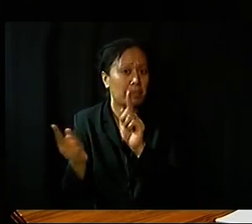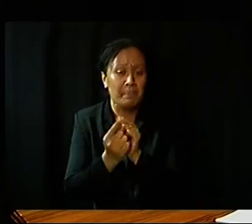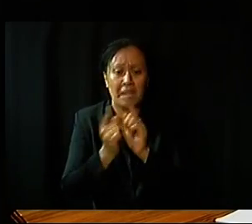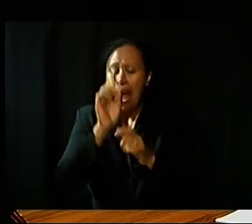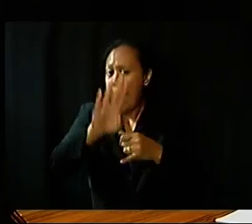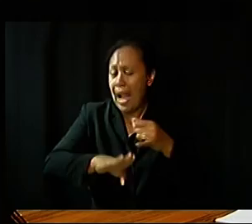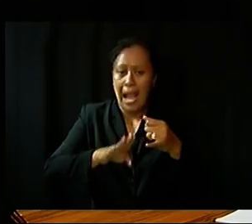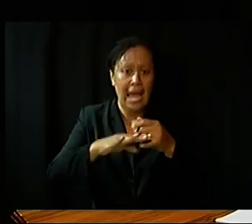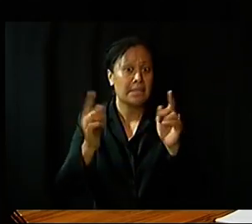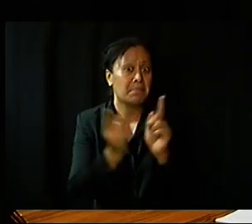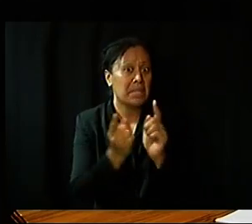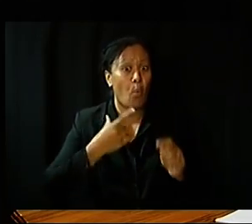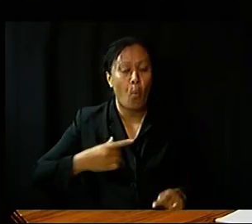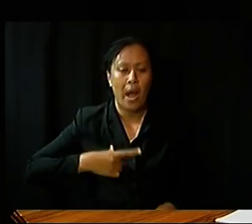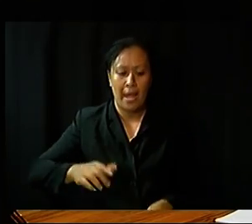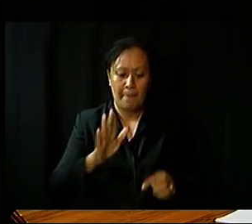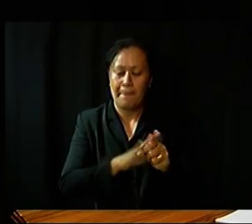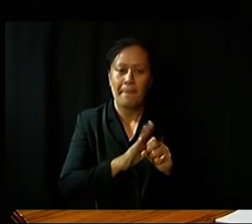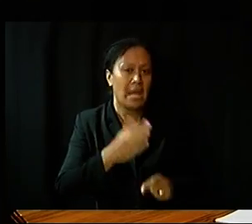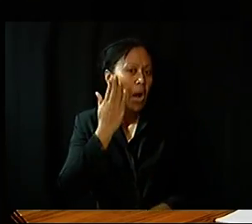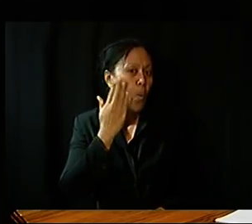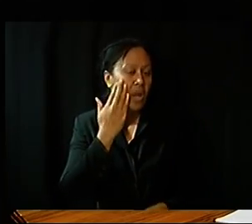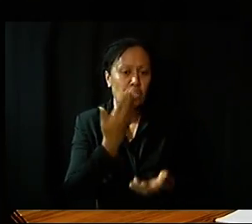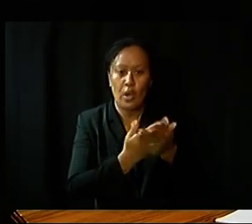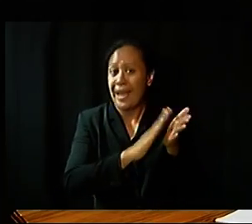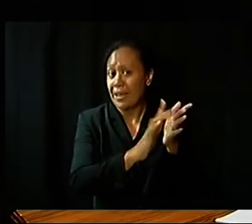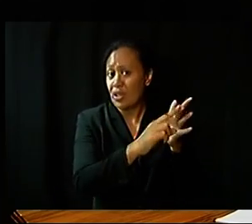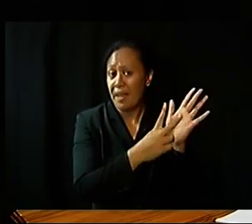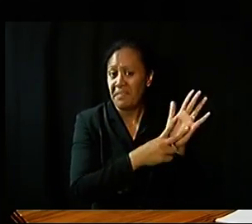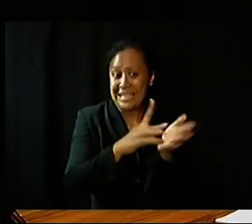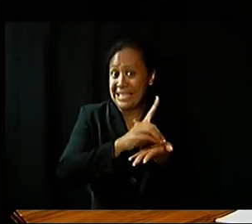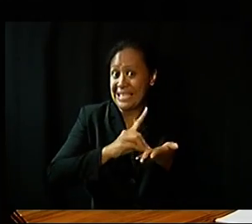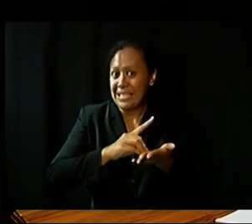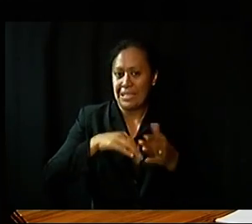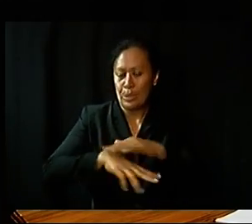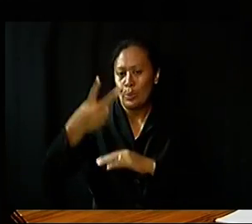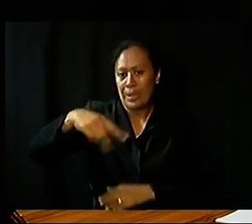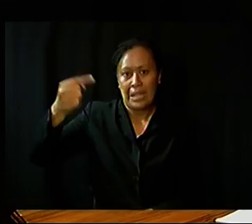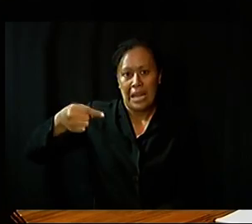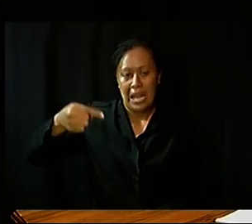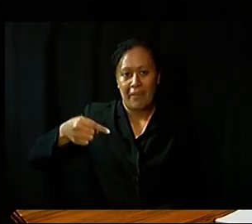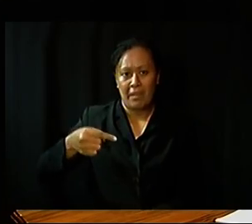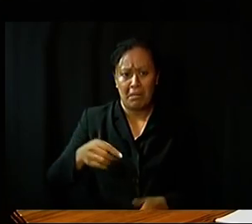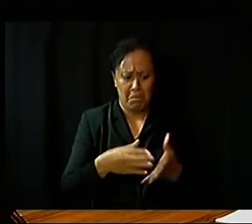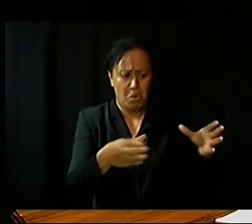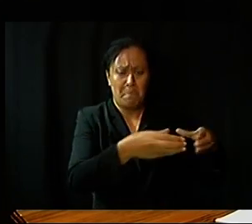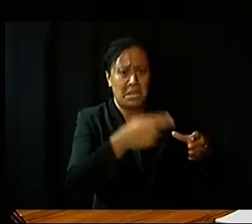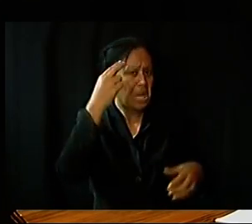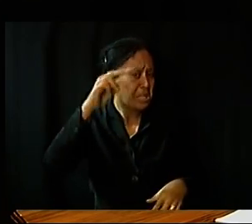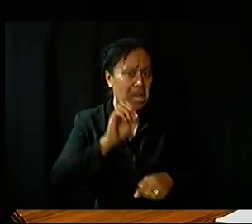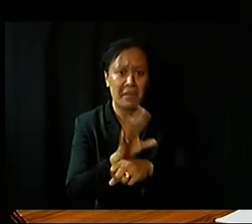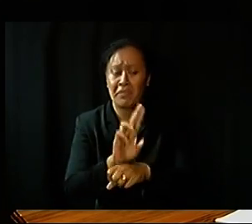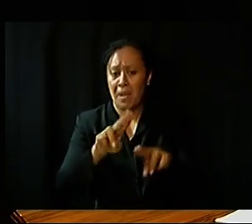series of forums held to raise awareness on the HIV decree for 2011. According to the National Advisor for